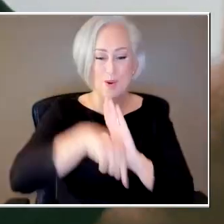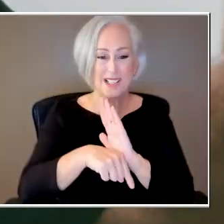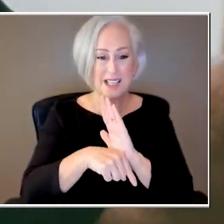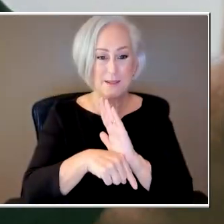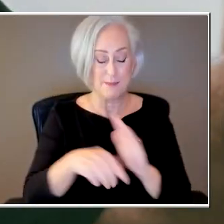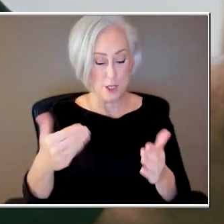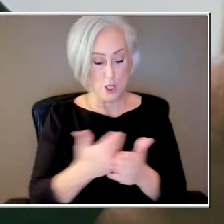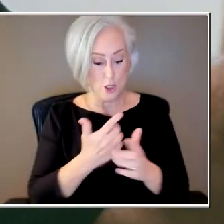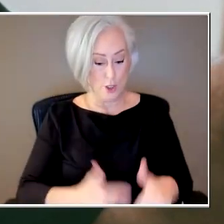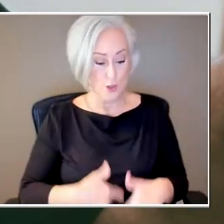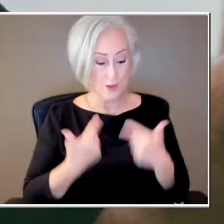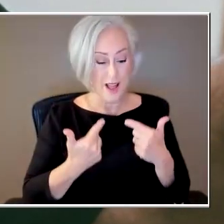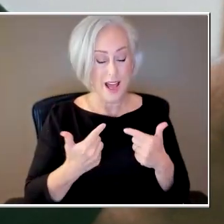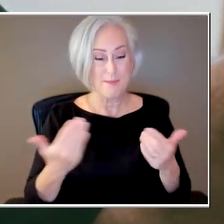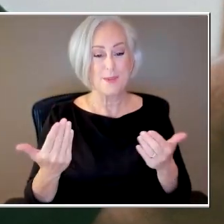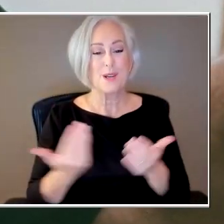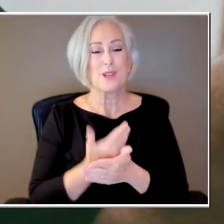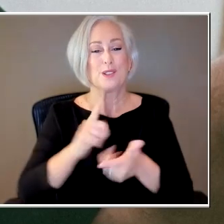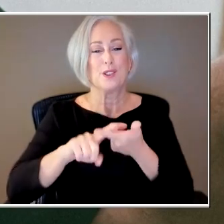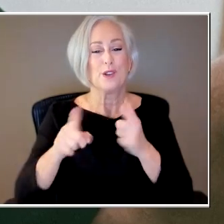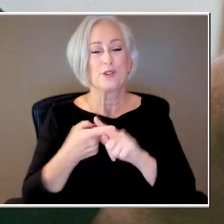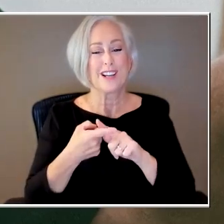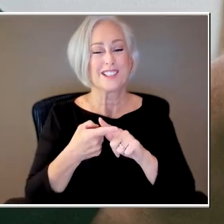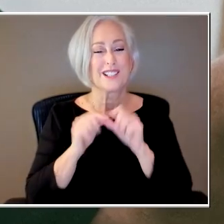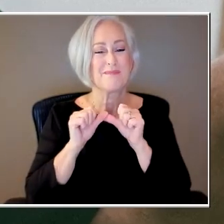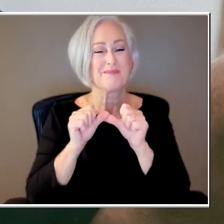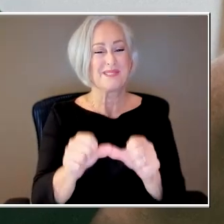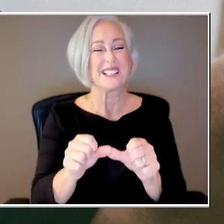and friendship to be continued.